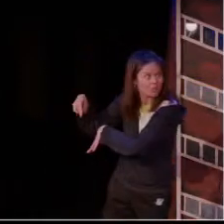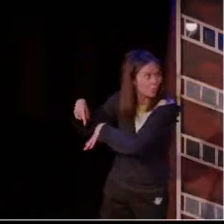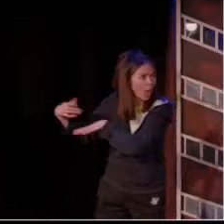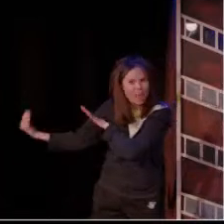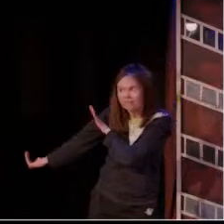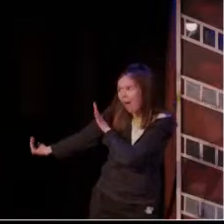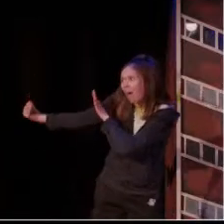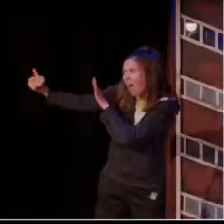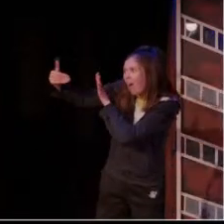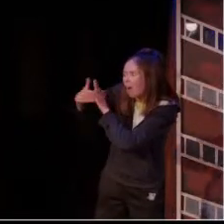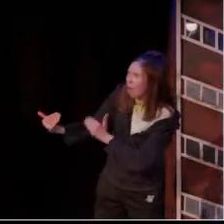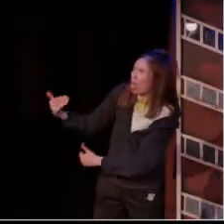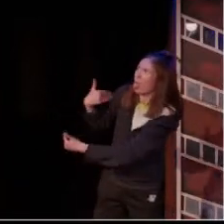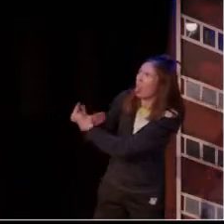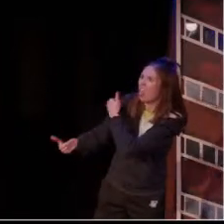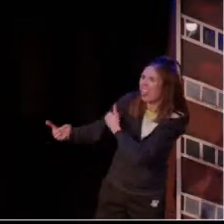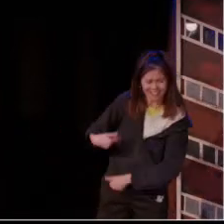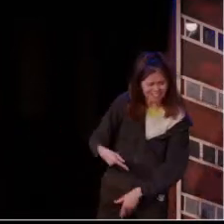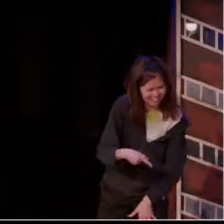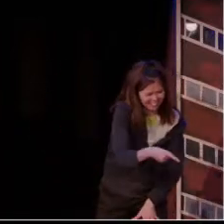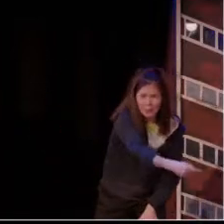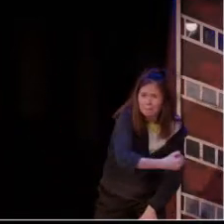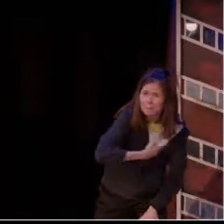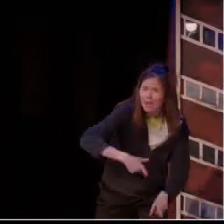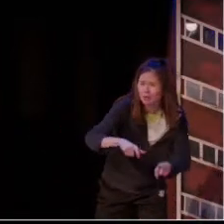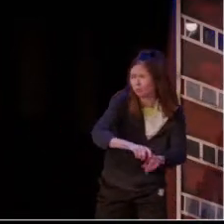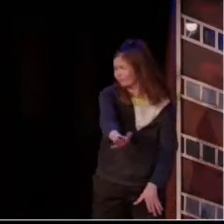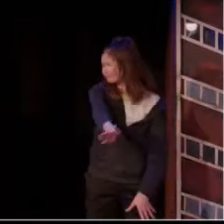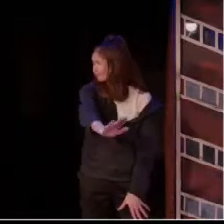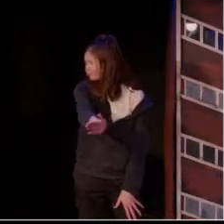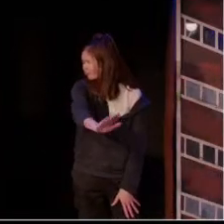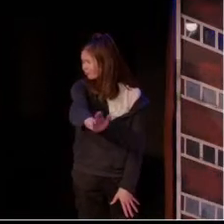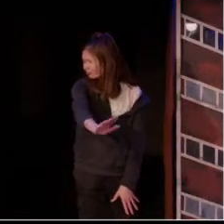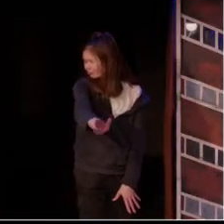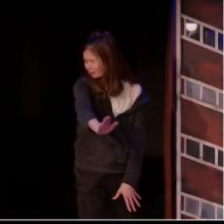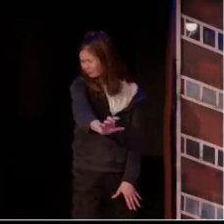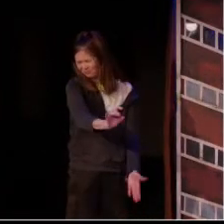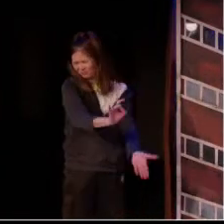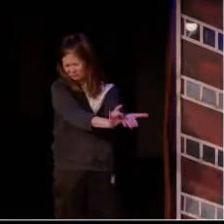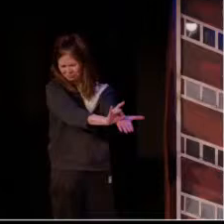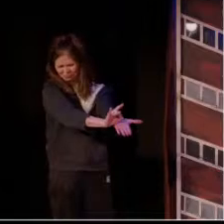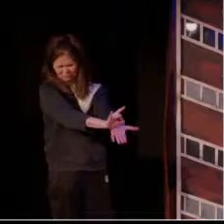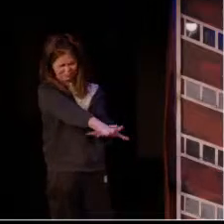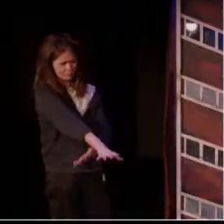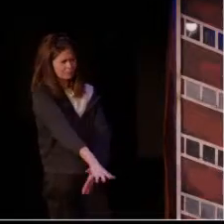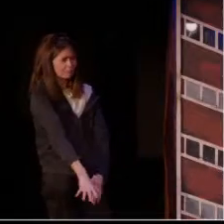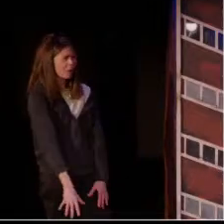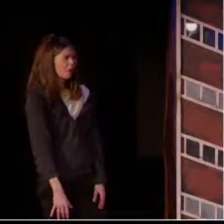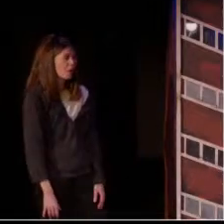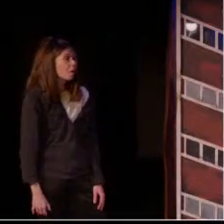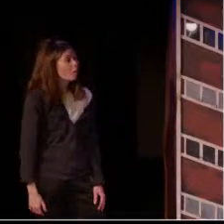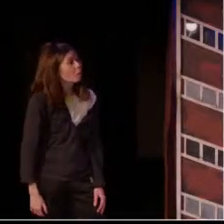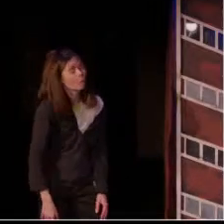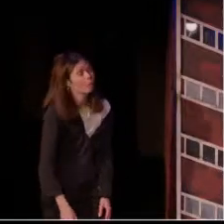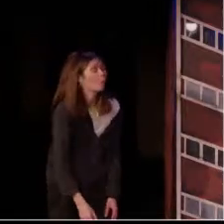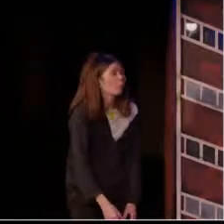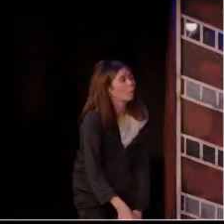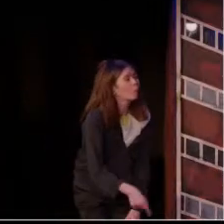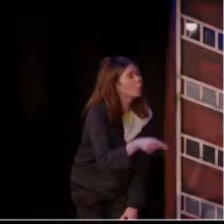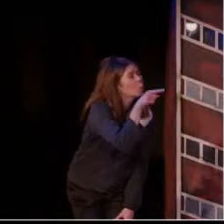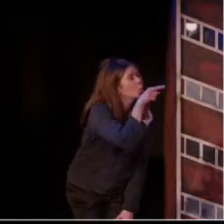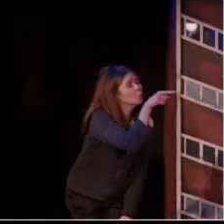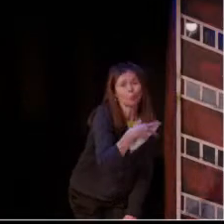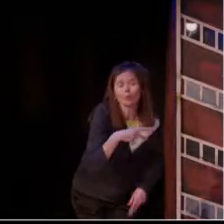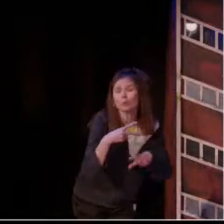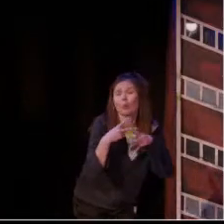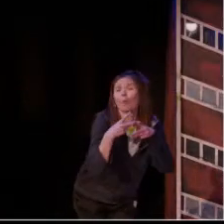child? Away with it! And you, who has a heart so tender for it, take it out